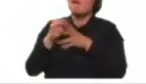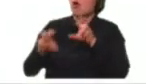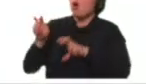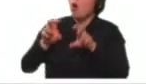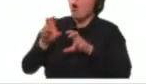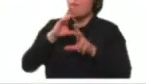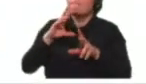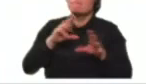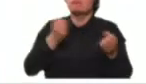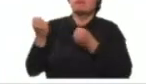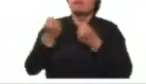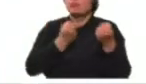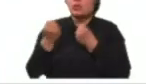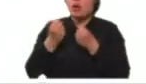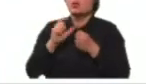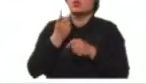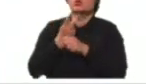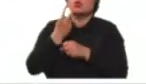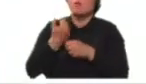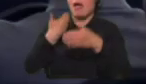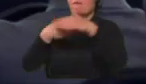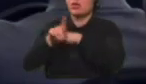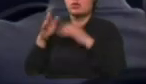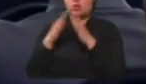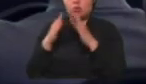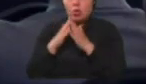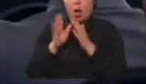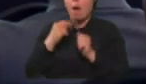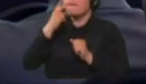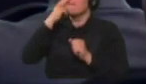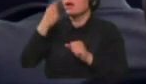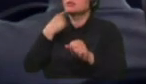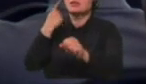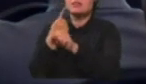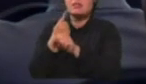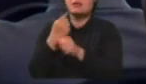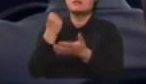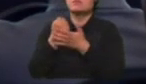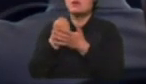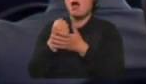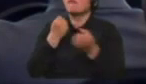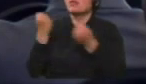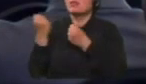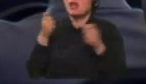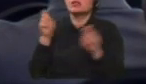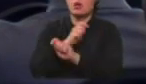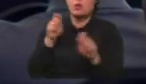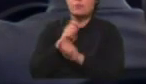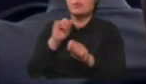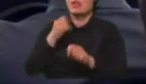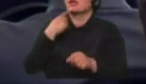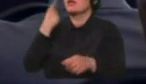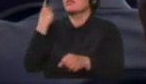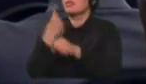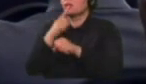walk out the door. Then I look at the mobility decisions. So what decisions people make based on the choices they have available, and then how